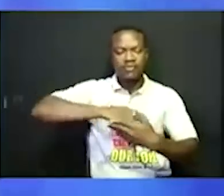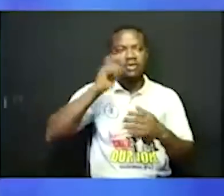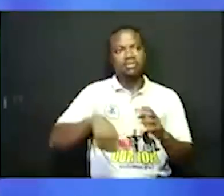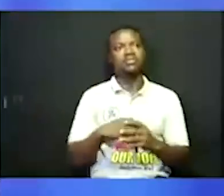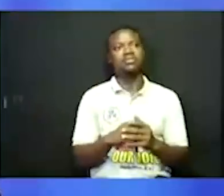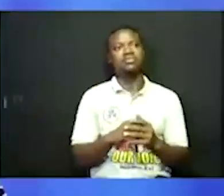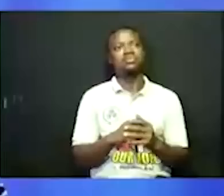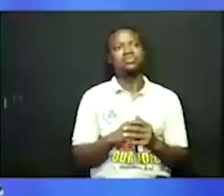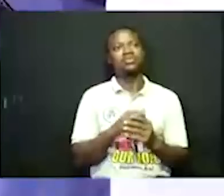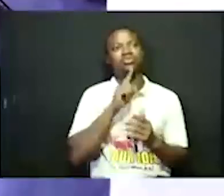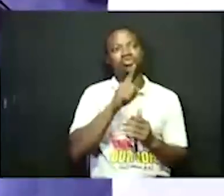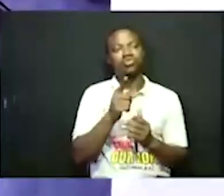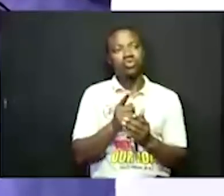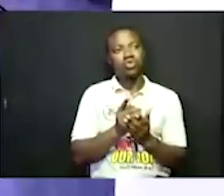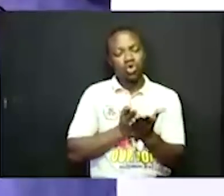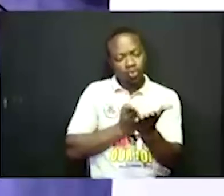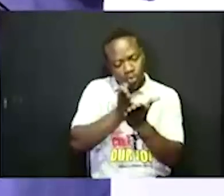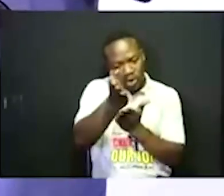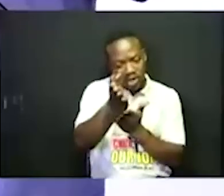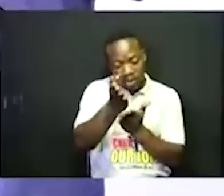Righteousness is a scarce commodity on